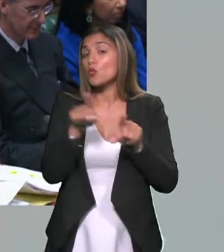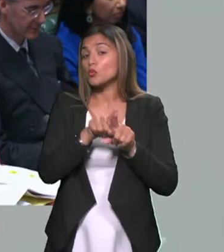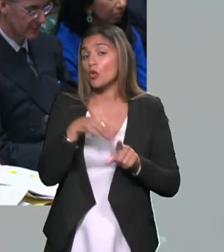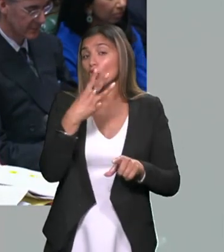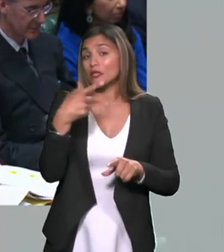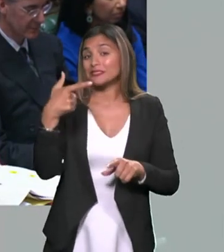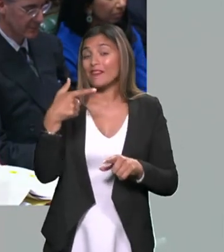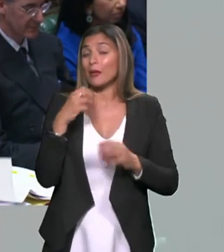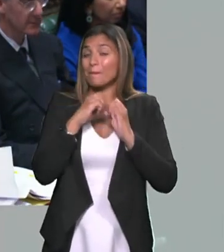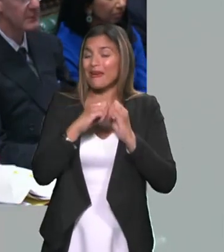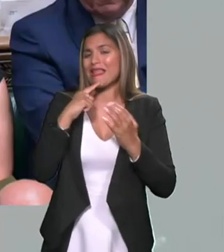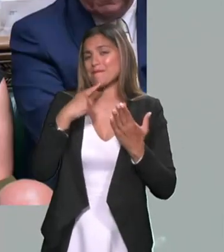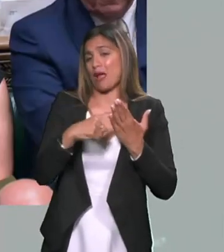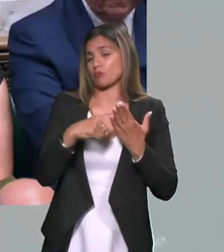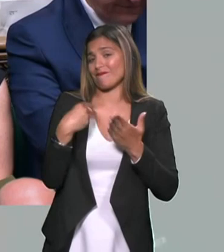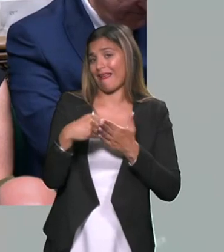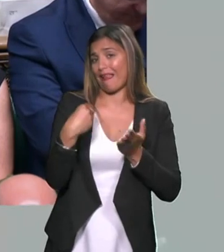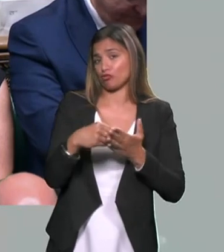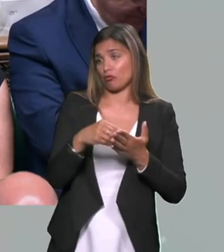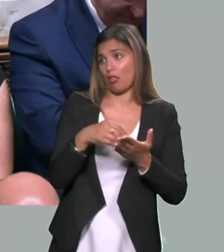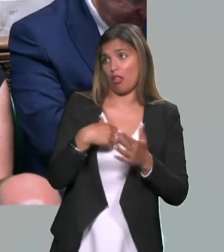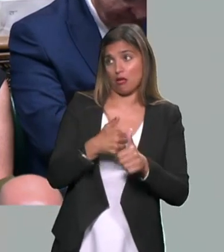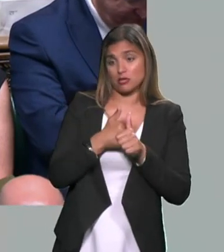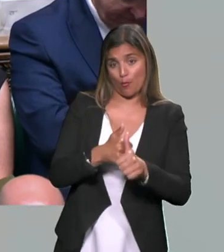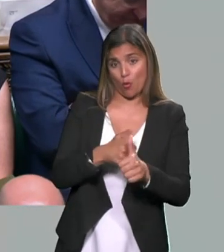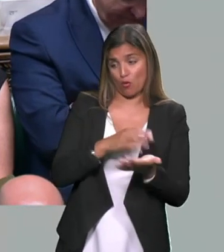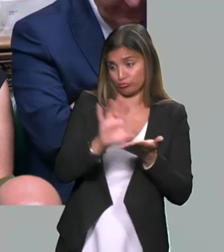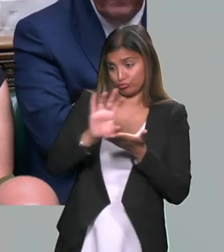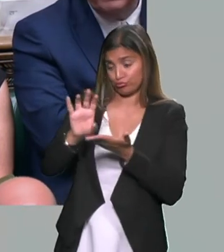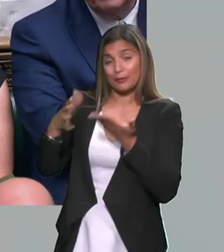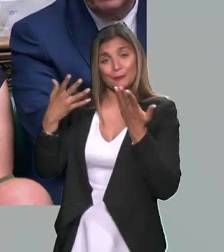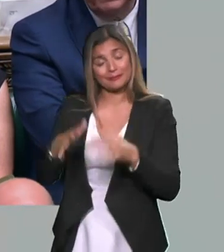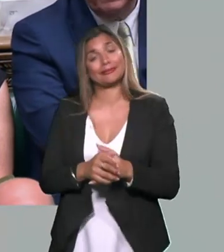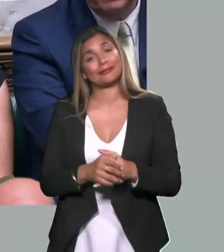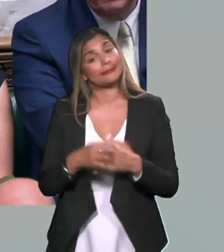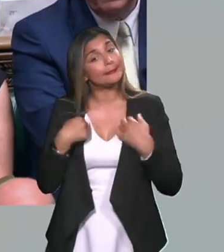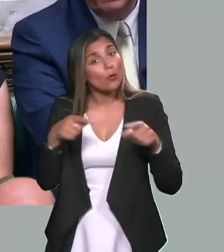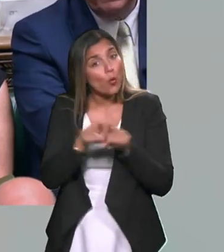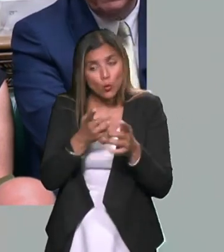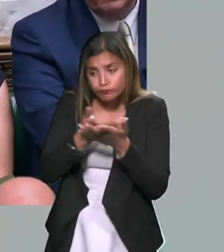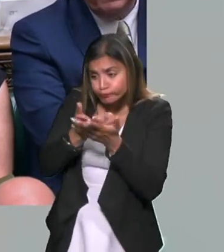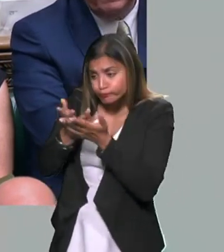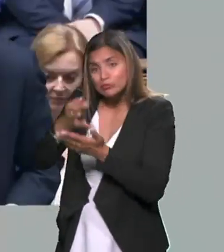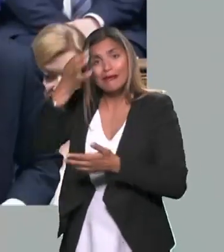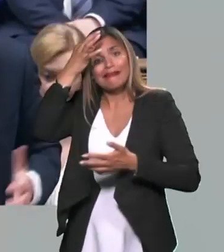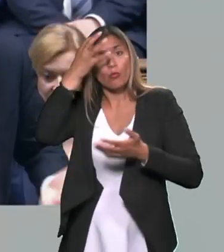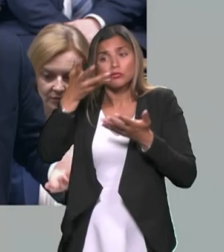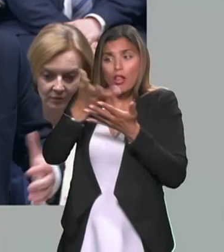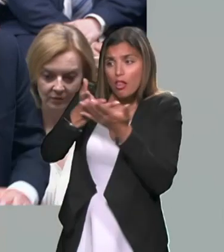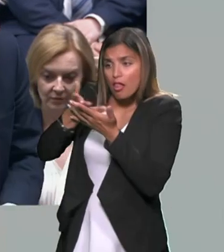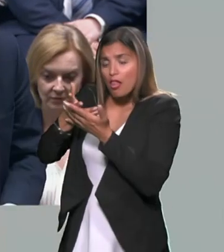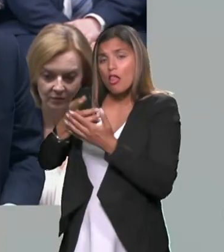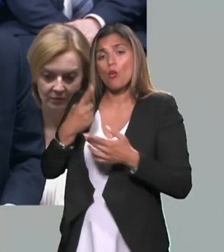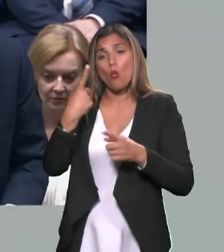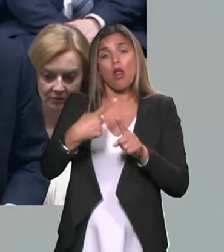worth of financial support that I've mentioned, but helping councils, Mr. Speaker, with a £1.5 billion